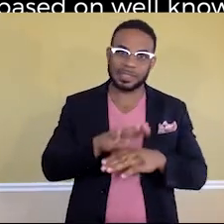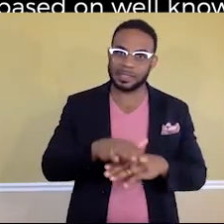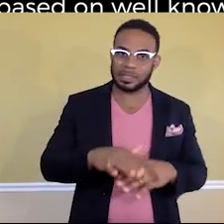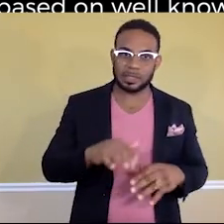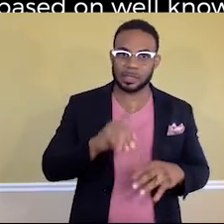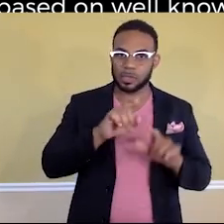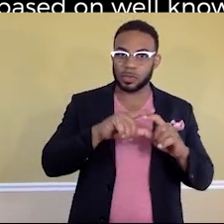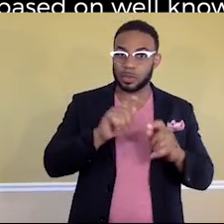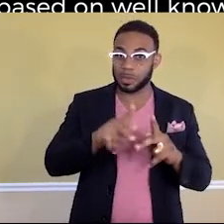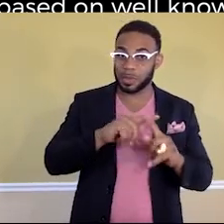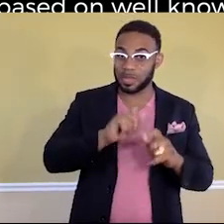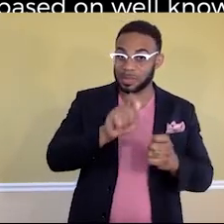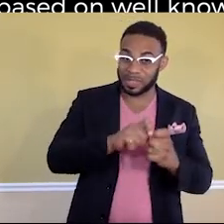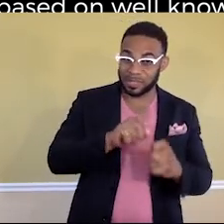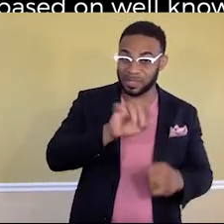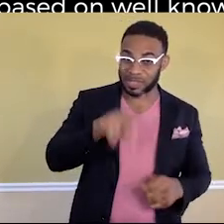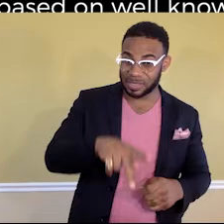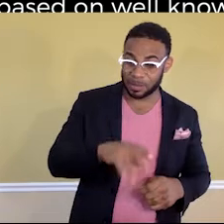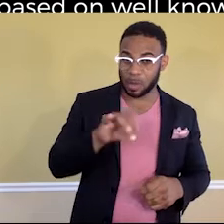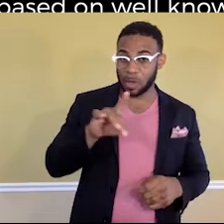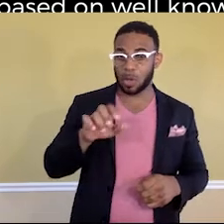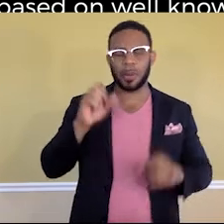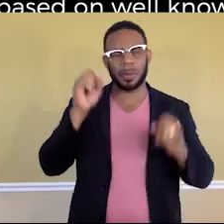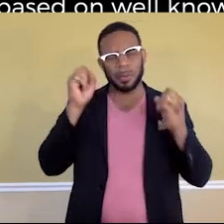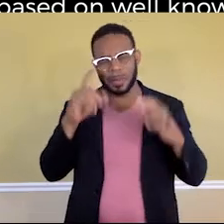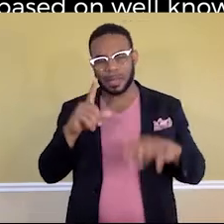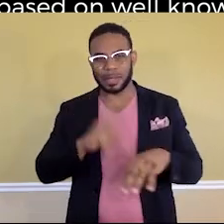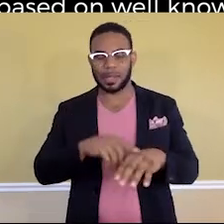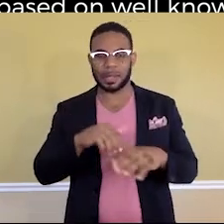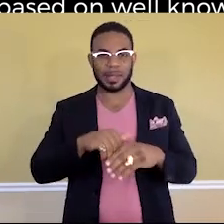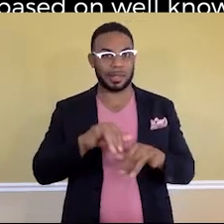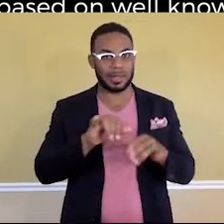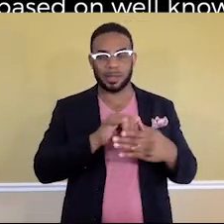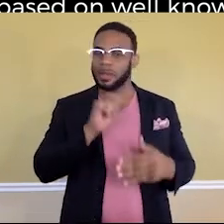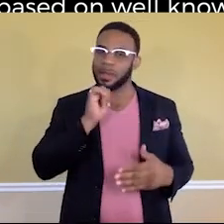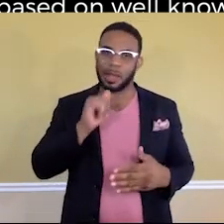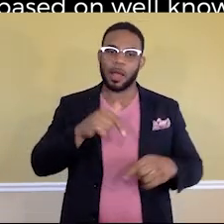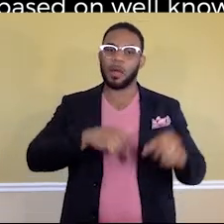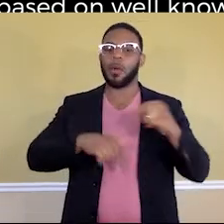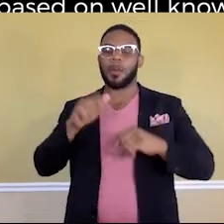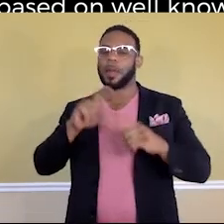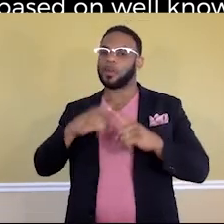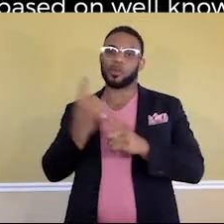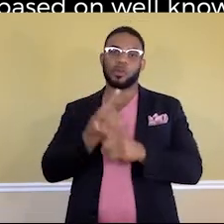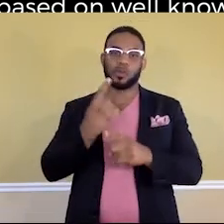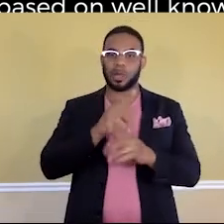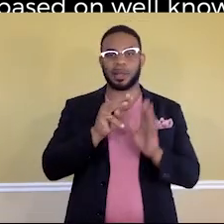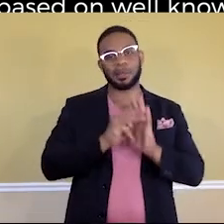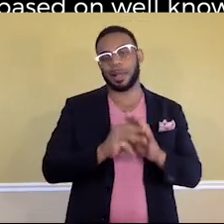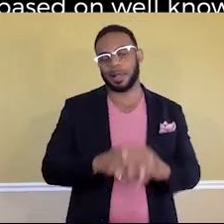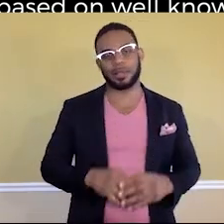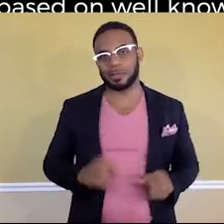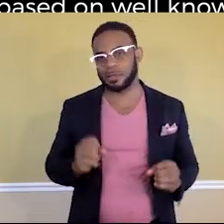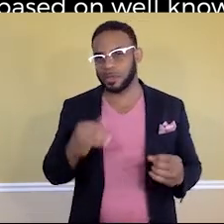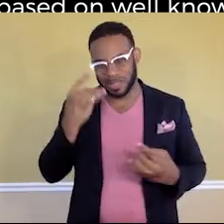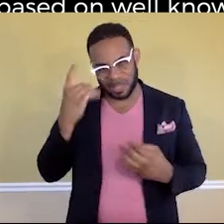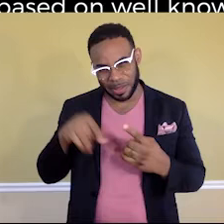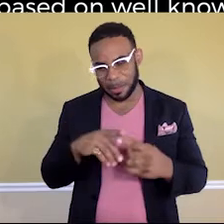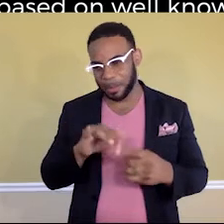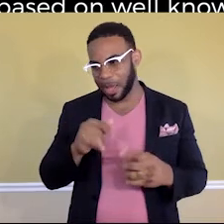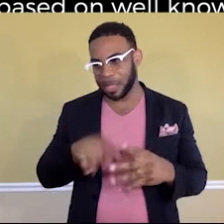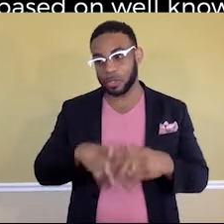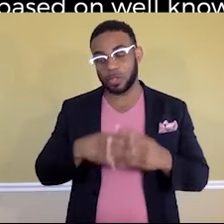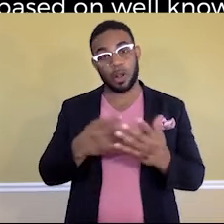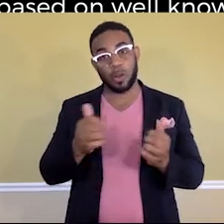surveys to people in specific zip codes, so many times in industry, we're not going back to correct these models. So I think by